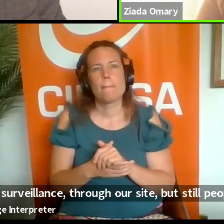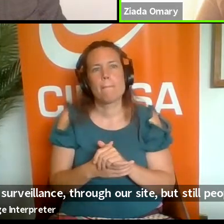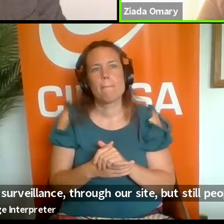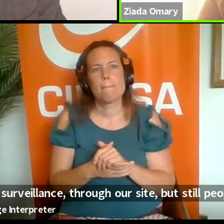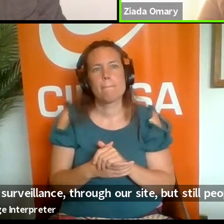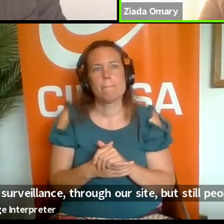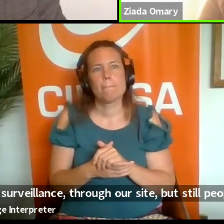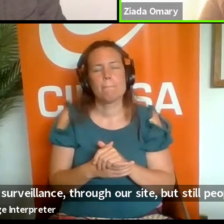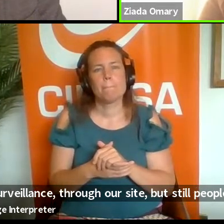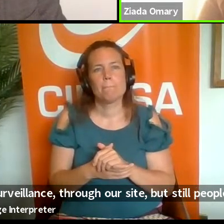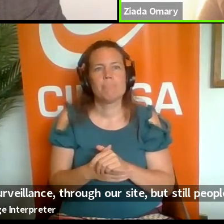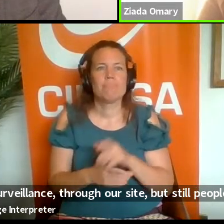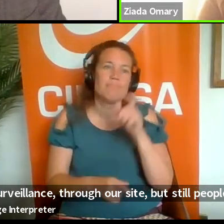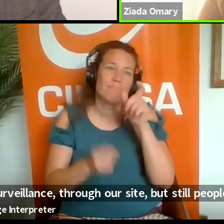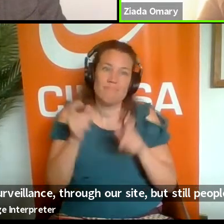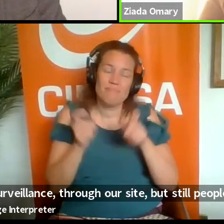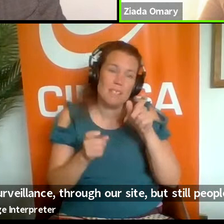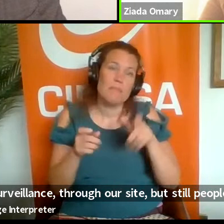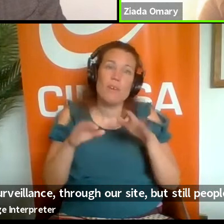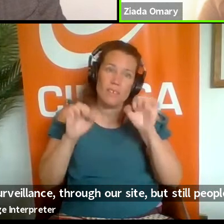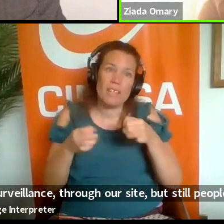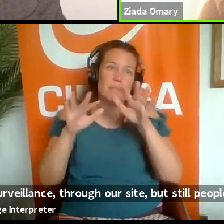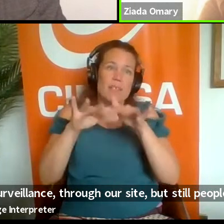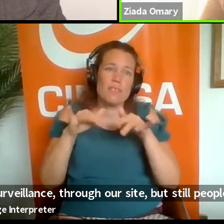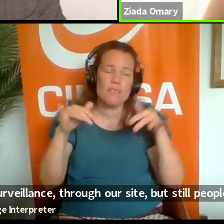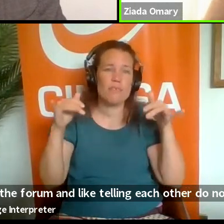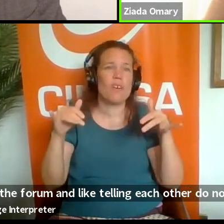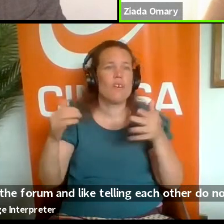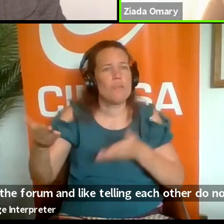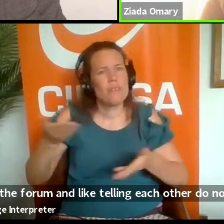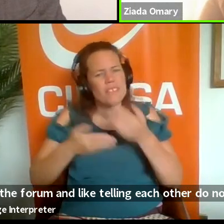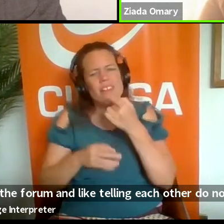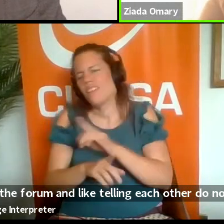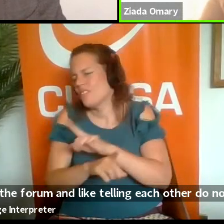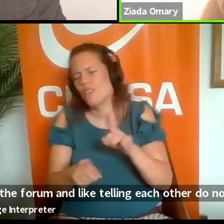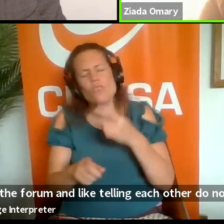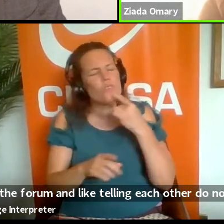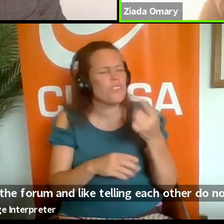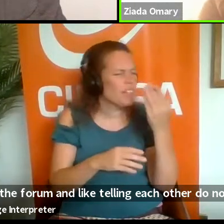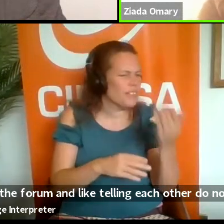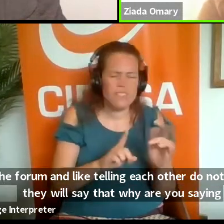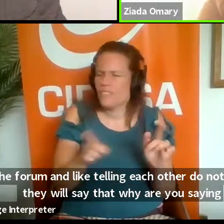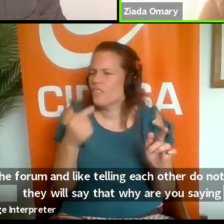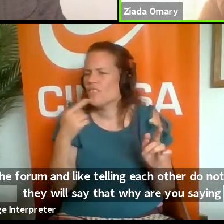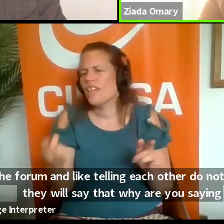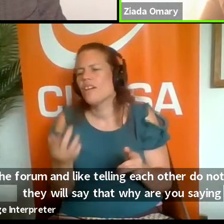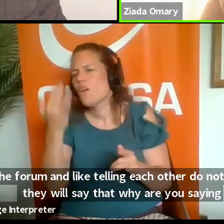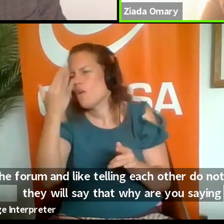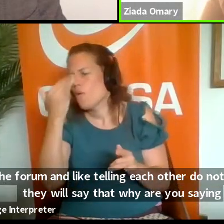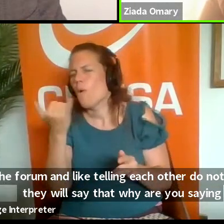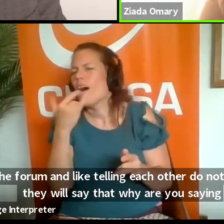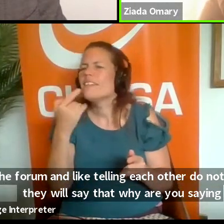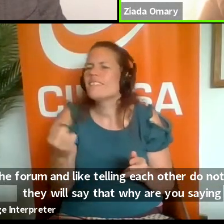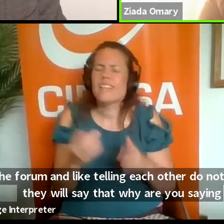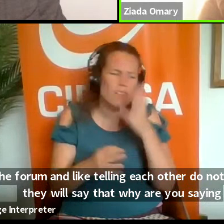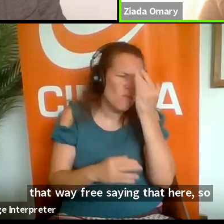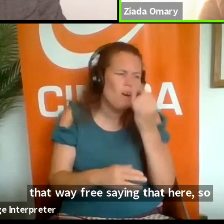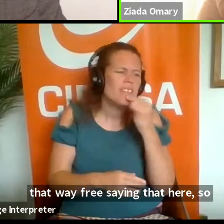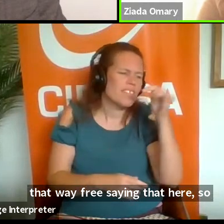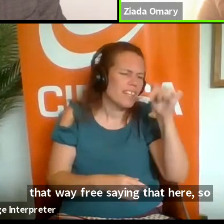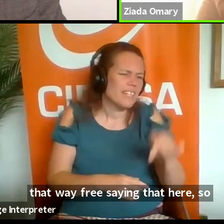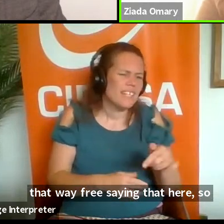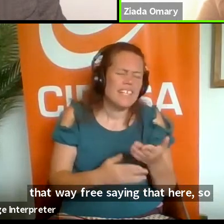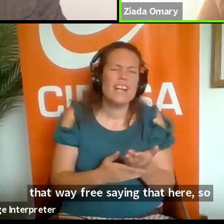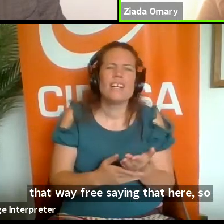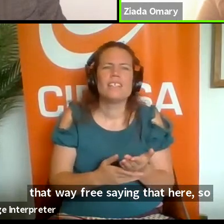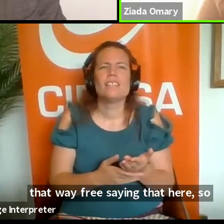the forum and like telling each other, do not say this, do not say that. Why are you saying it? Why are you free saying that here? So just